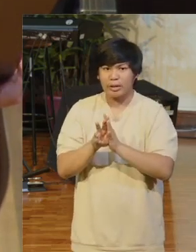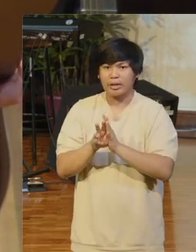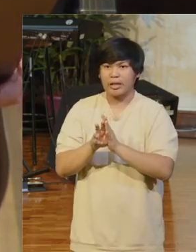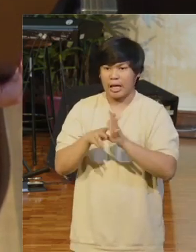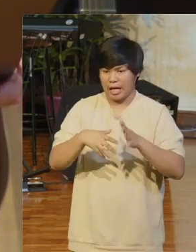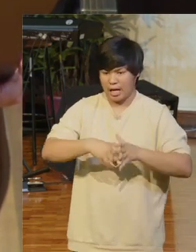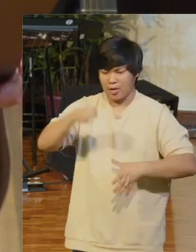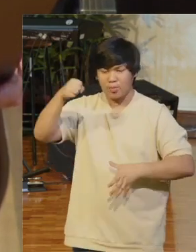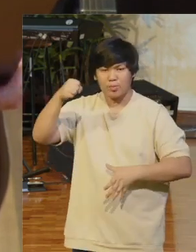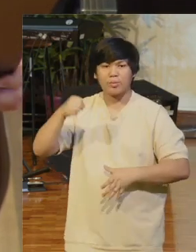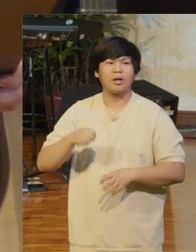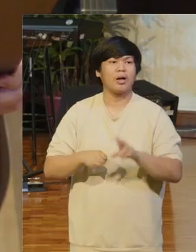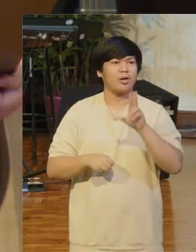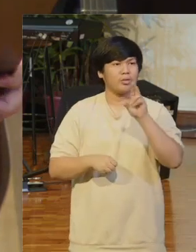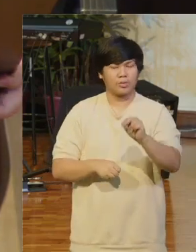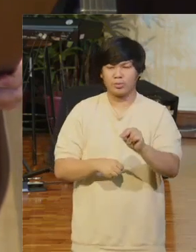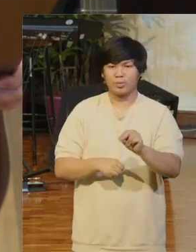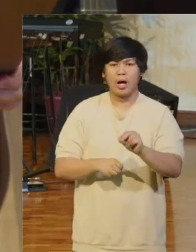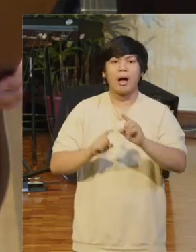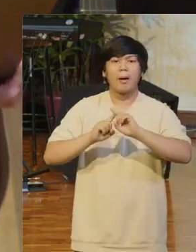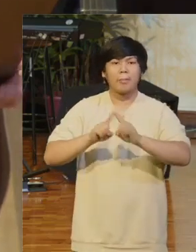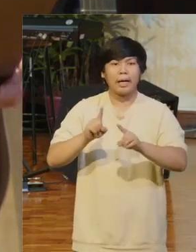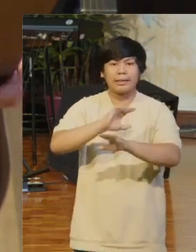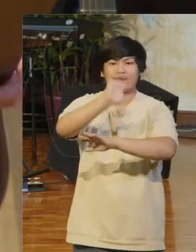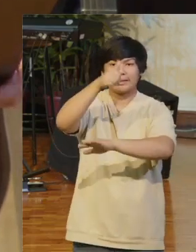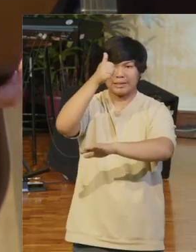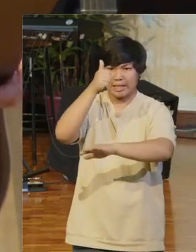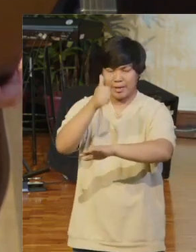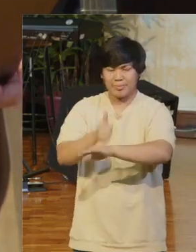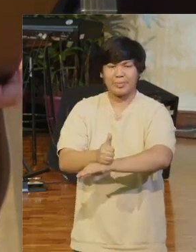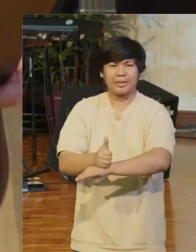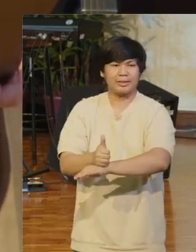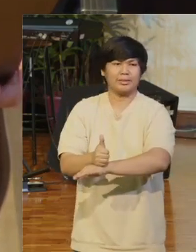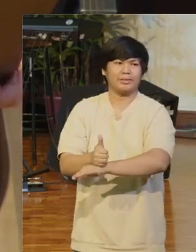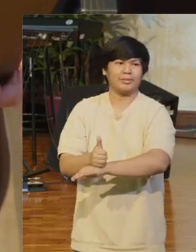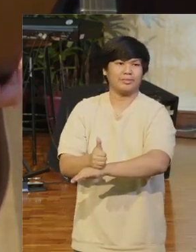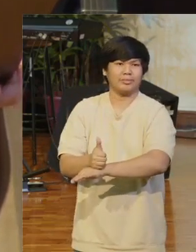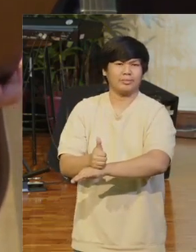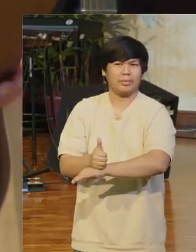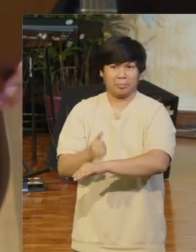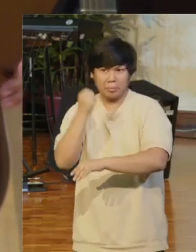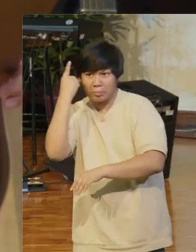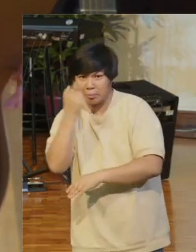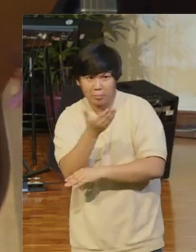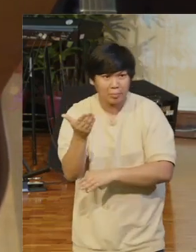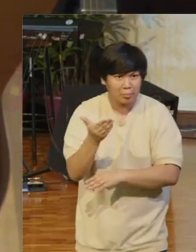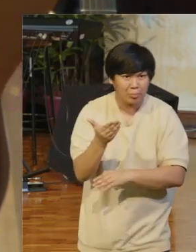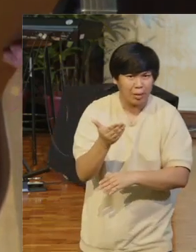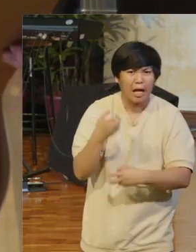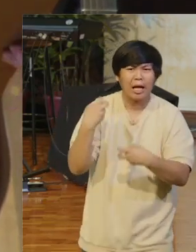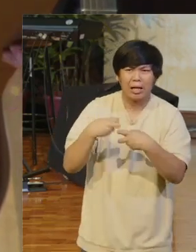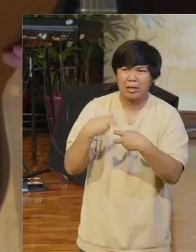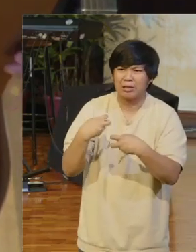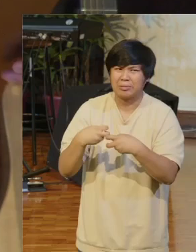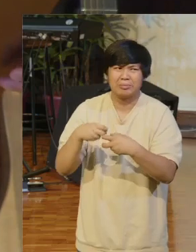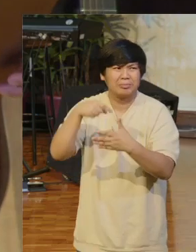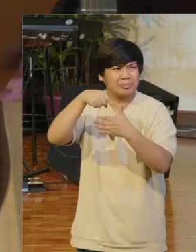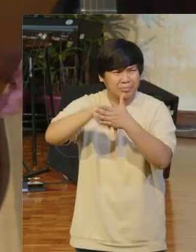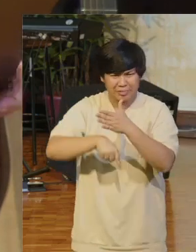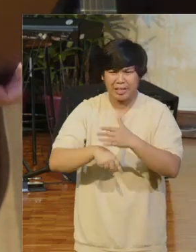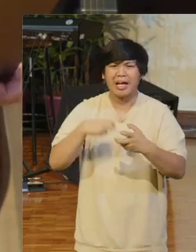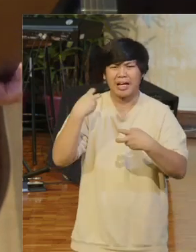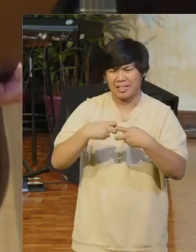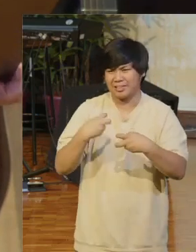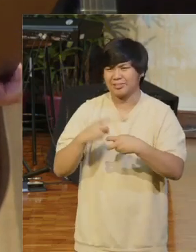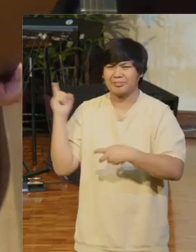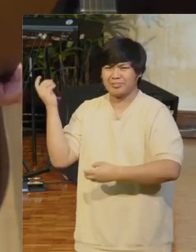taken away, but rather established. Naintindihan nyo? Ang hirap, no? Kahit ako, medyo